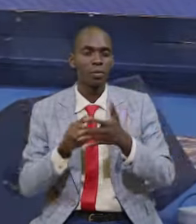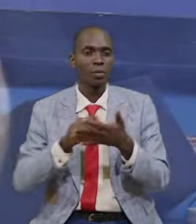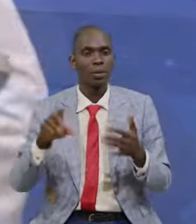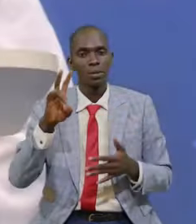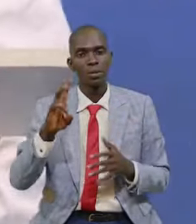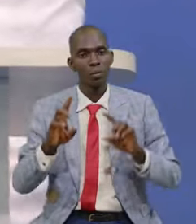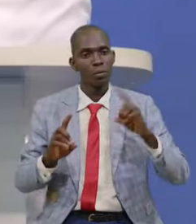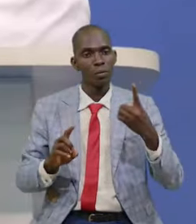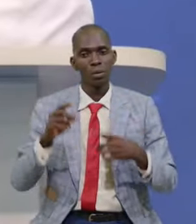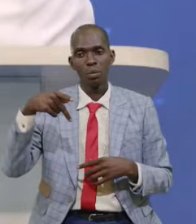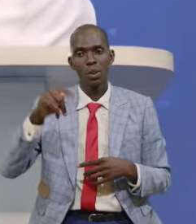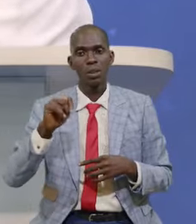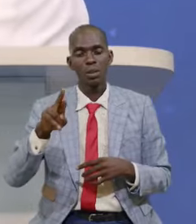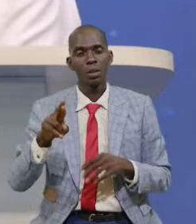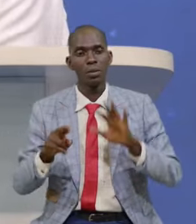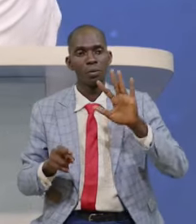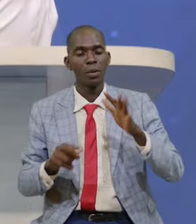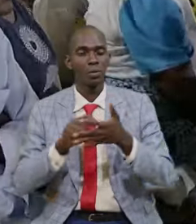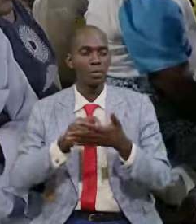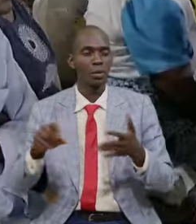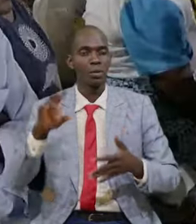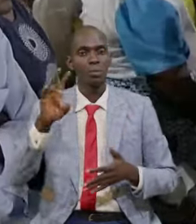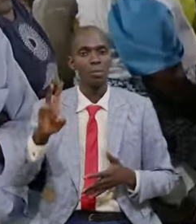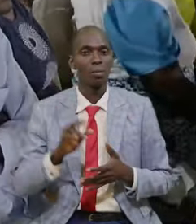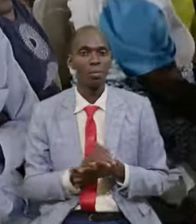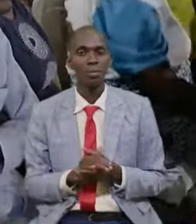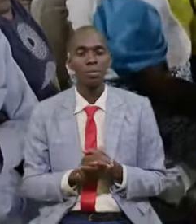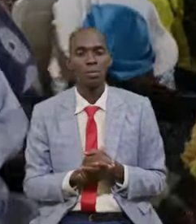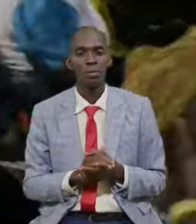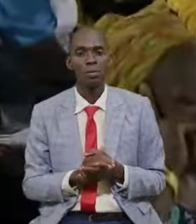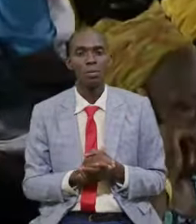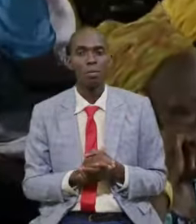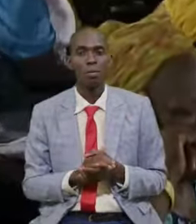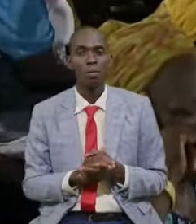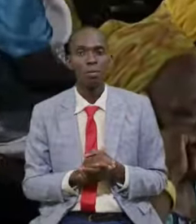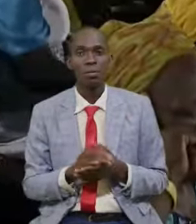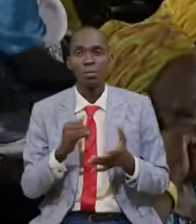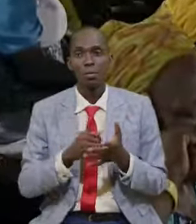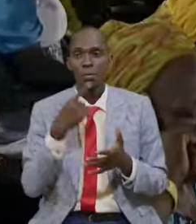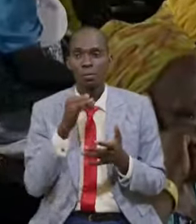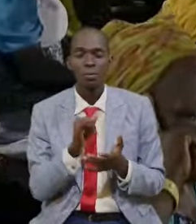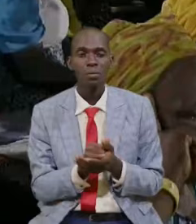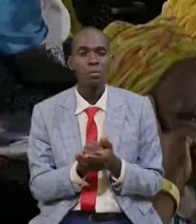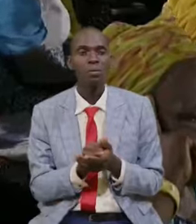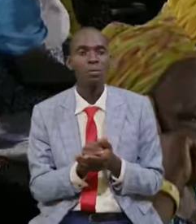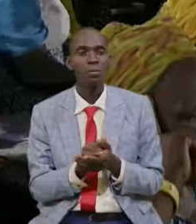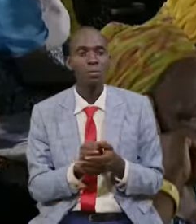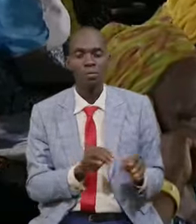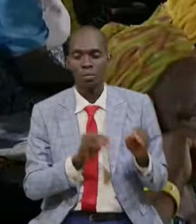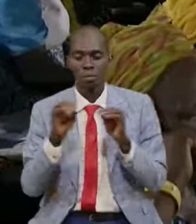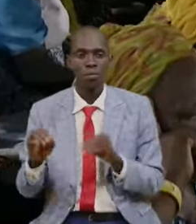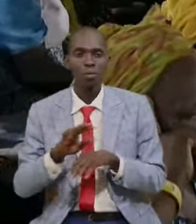1 Peter chapter 5, we're looking at verse 7. It says, casting all